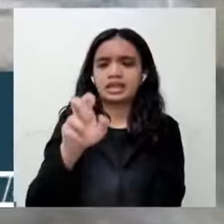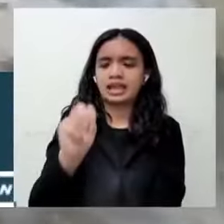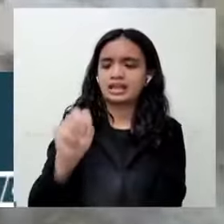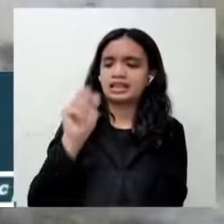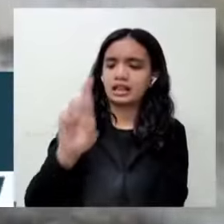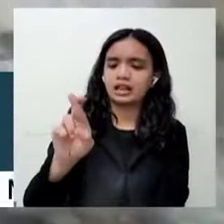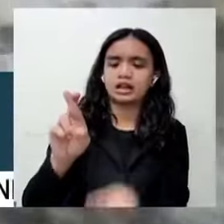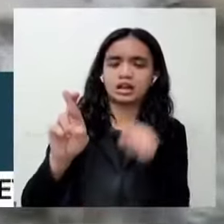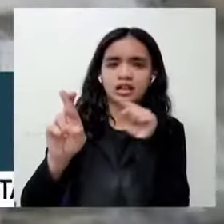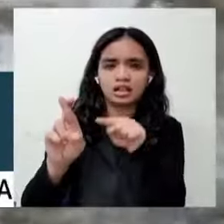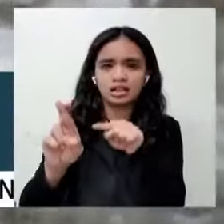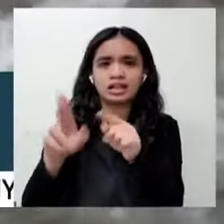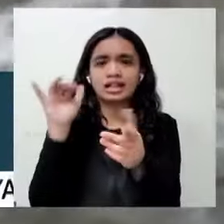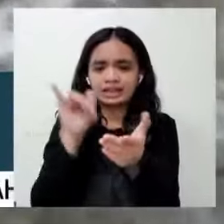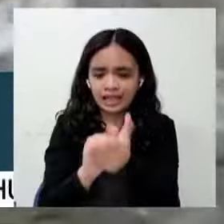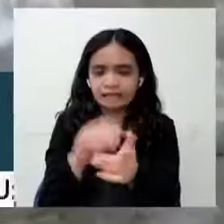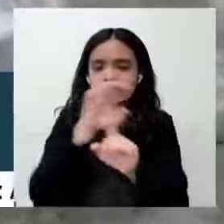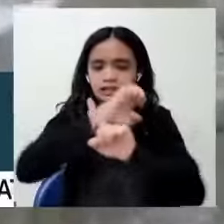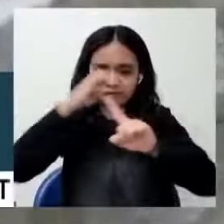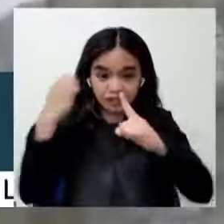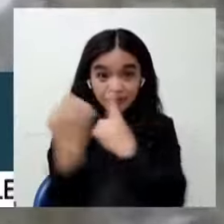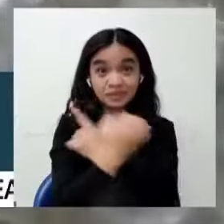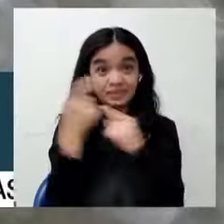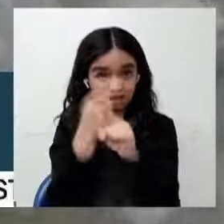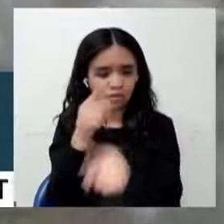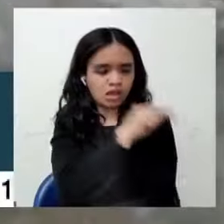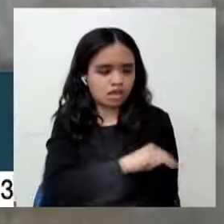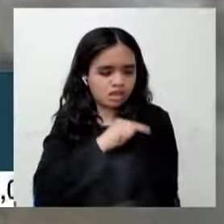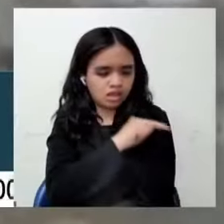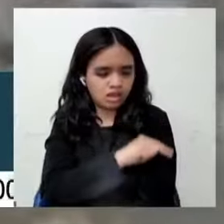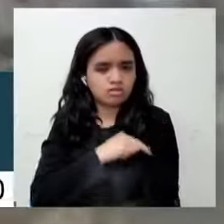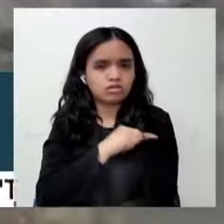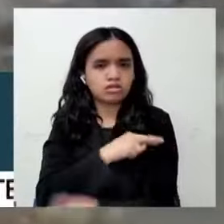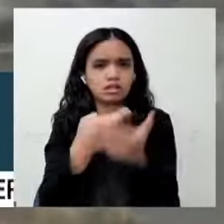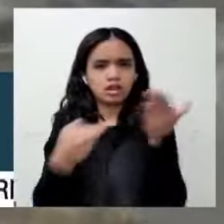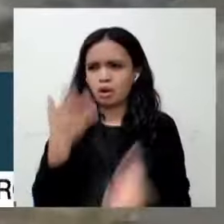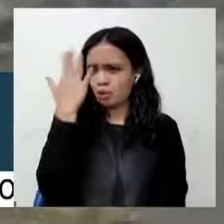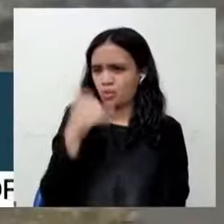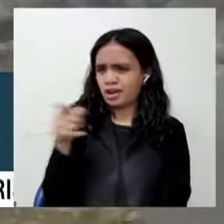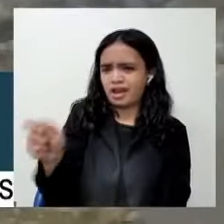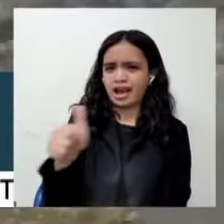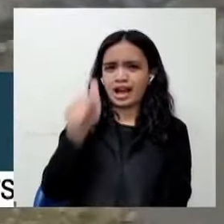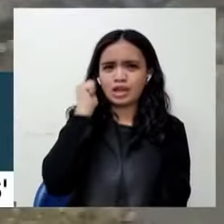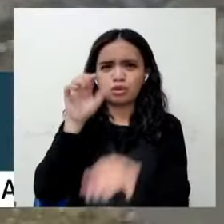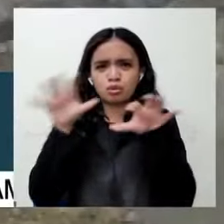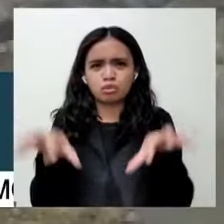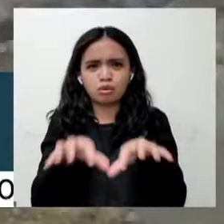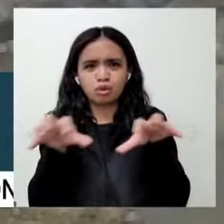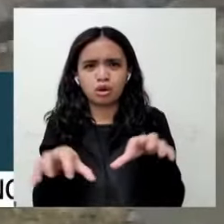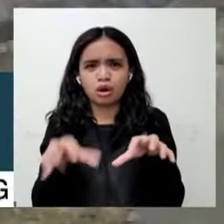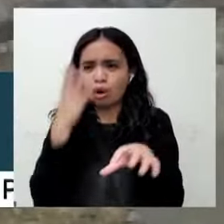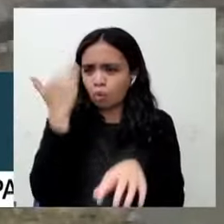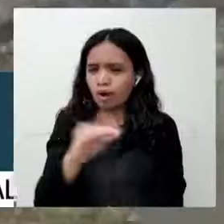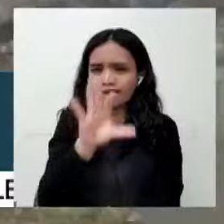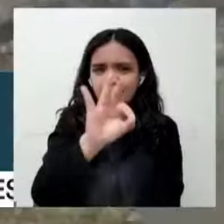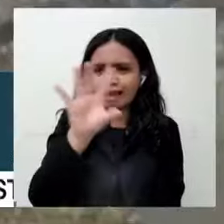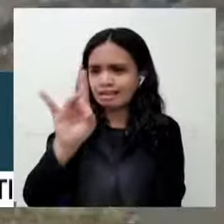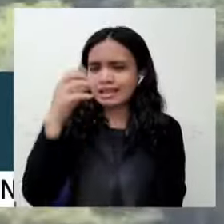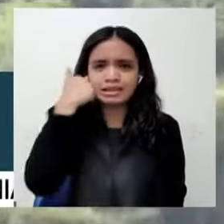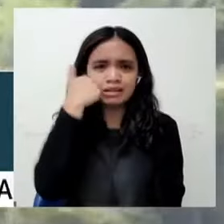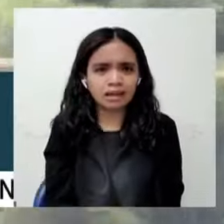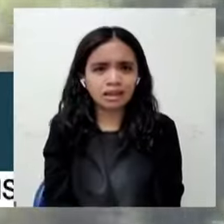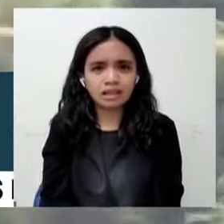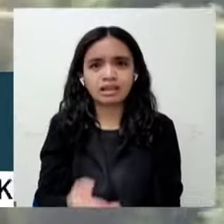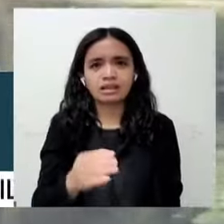This is environment, di ba? Natural resources. Bakit ayon yung kumilos? Bakit 98 ang patay, 98